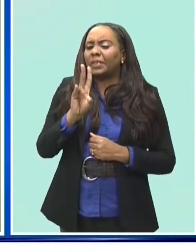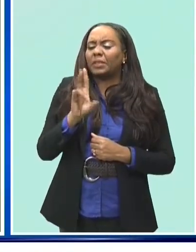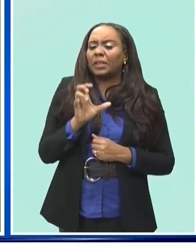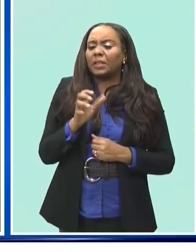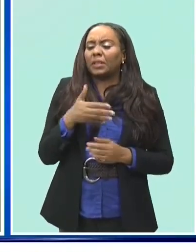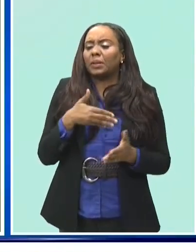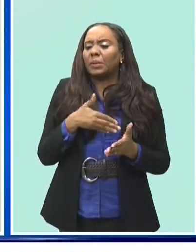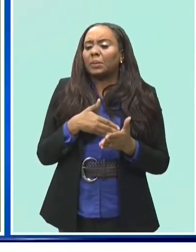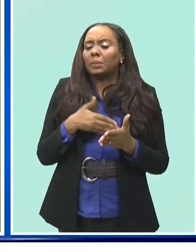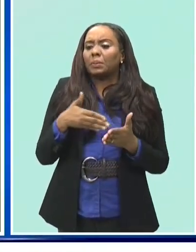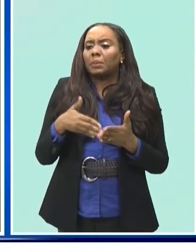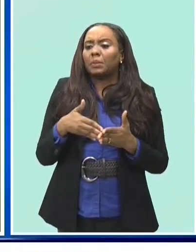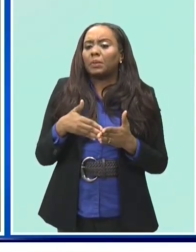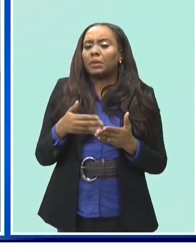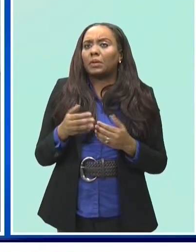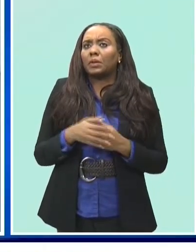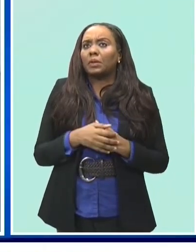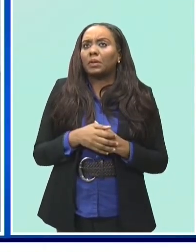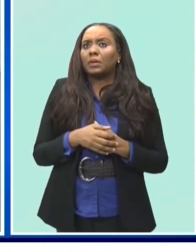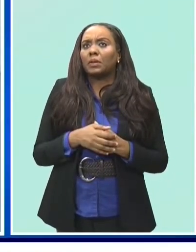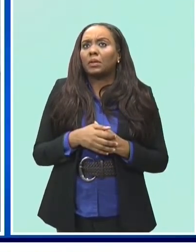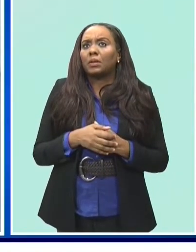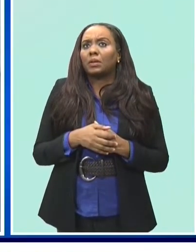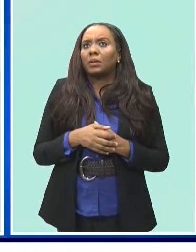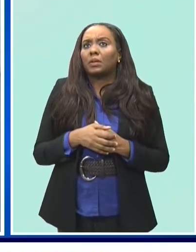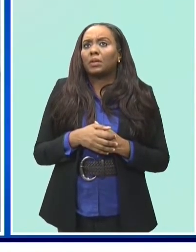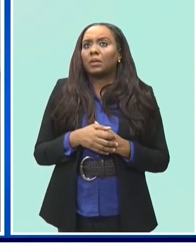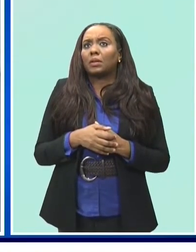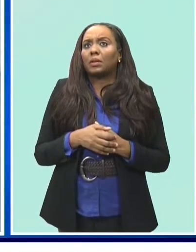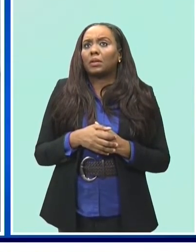million, maybe? Yeah, probably over 700 million.